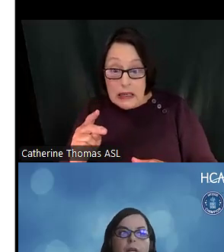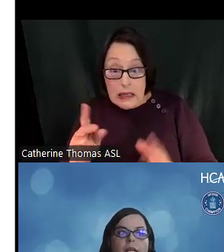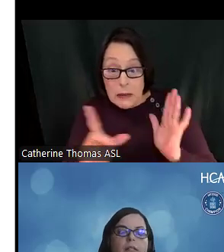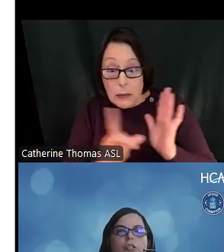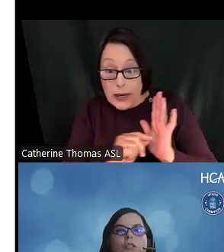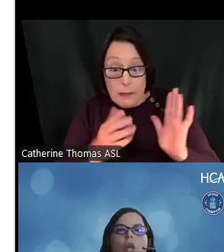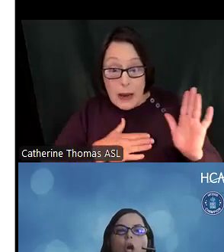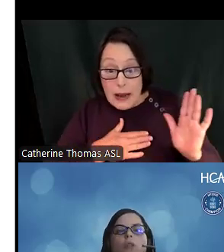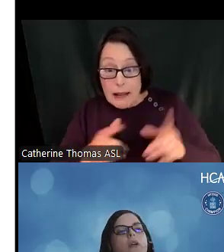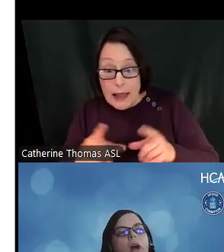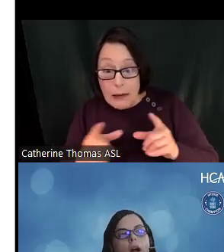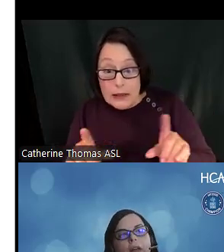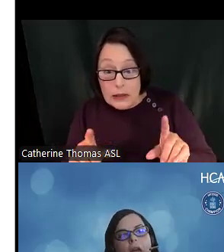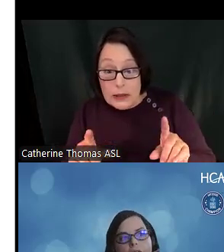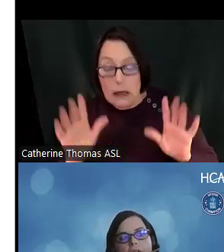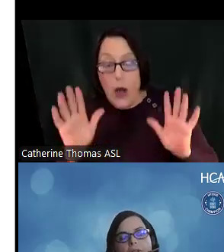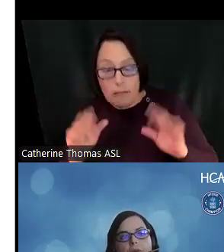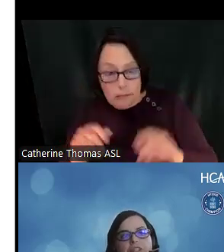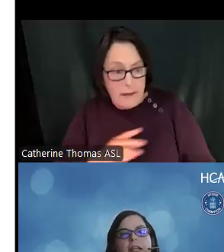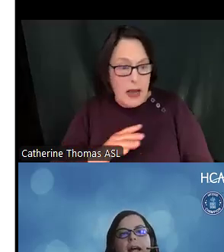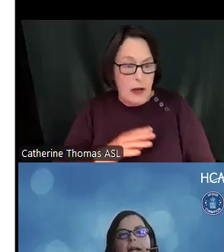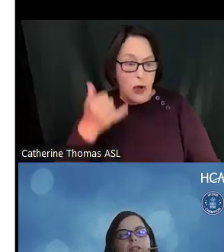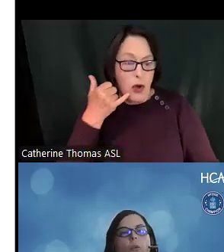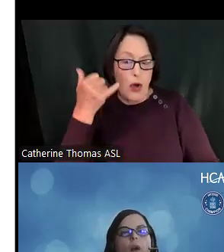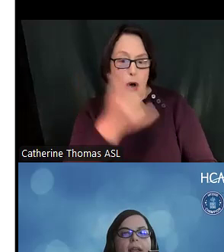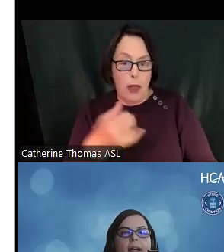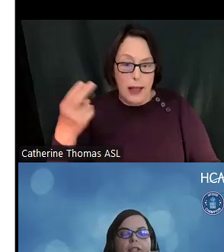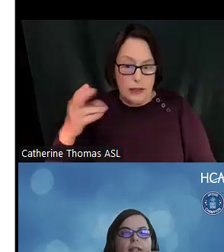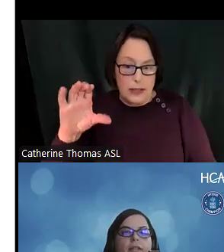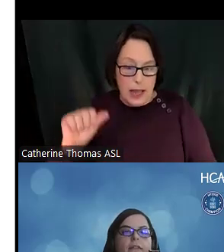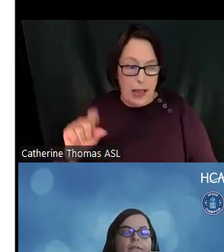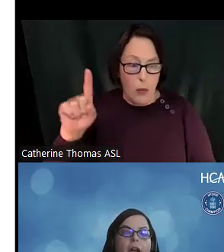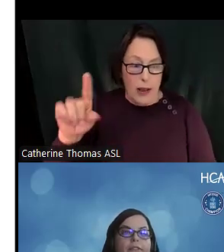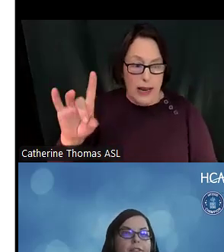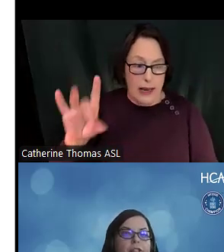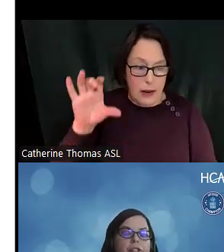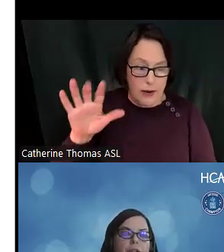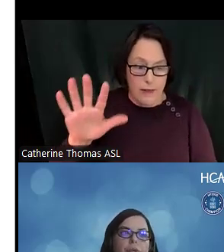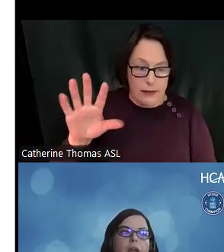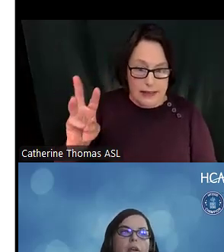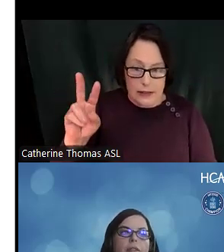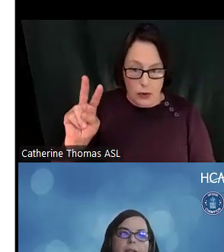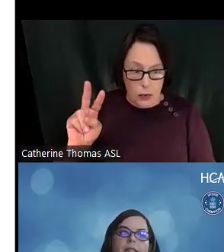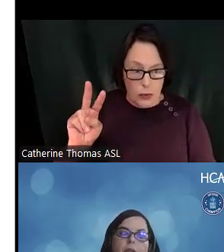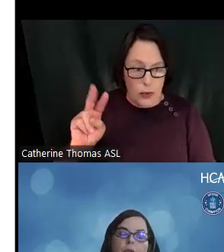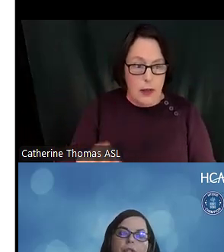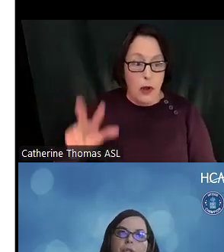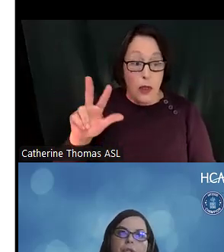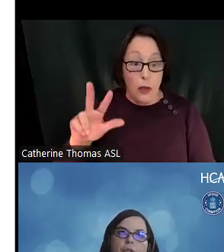that you need, just call the Healthcare Authority at 1-800-562